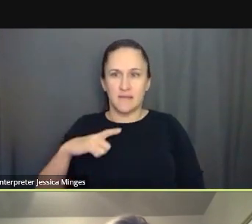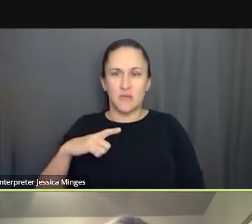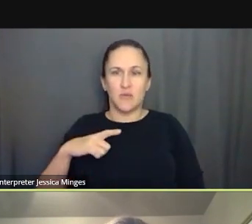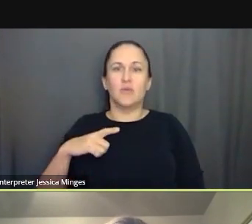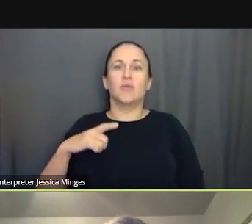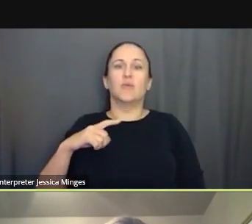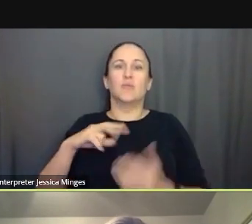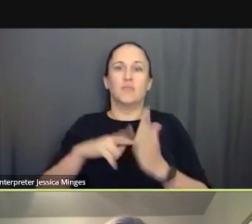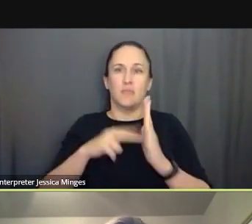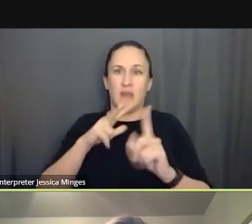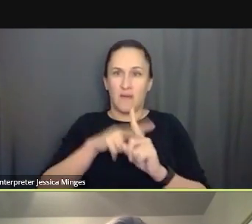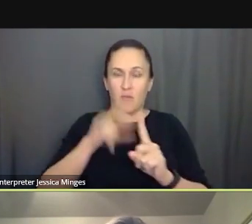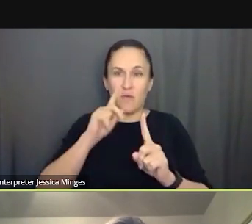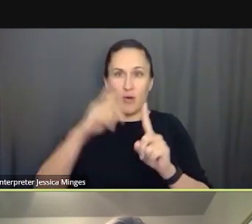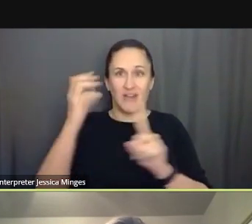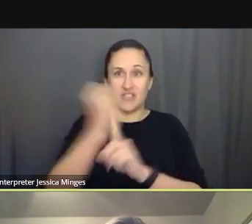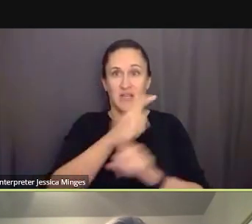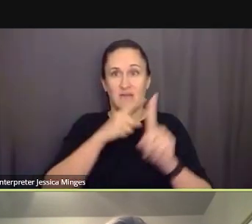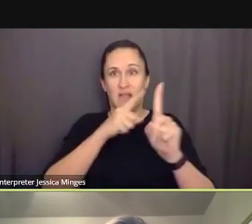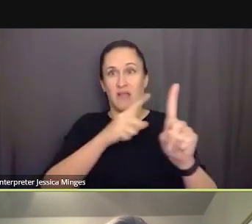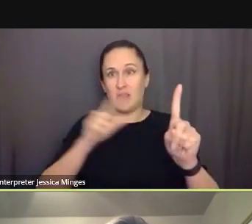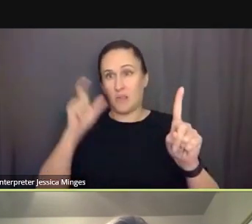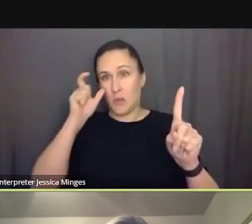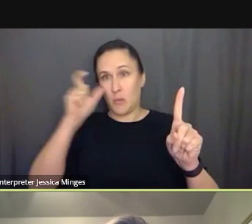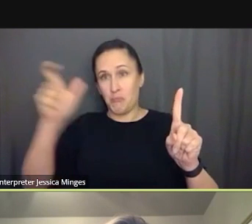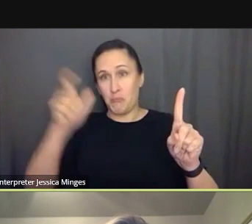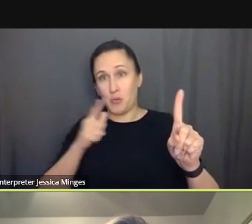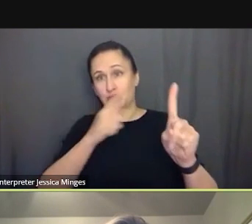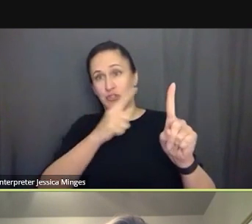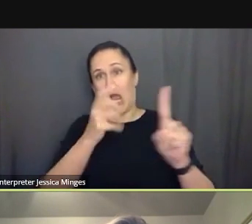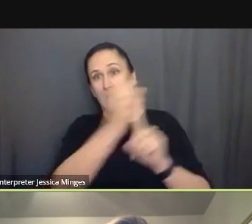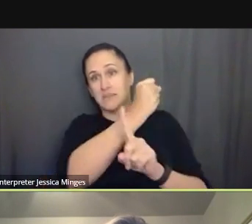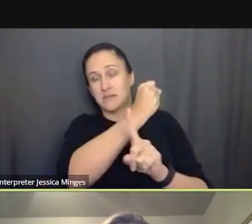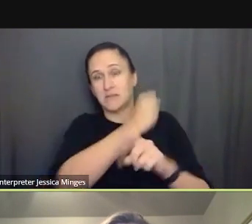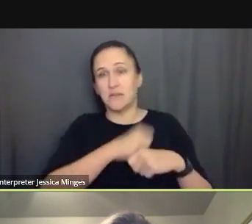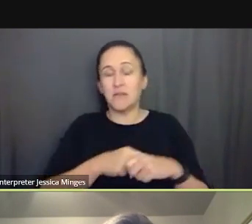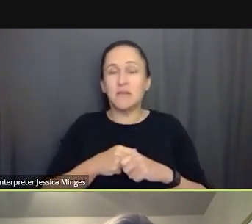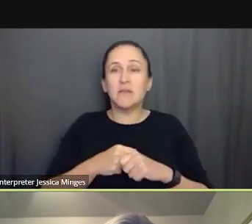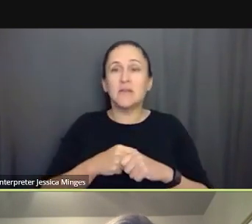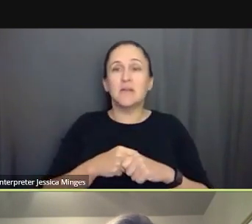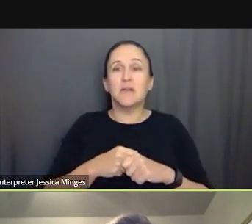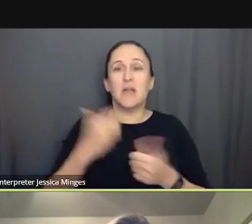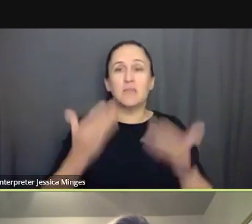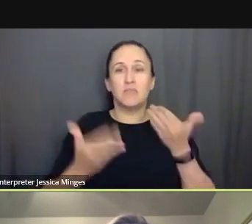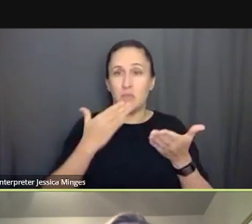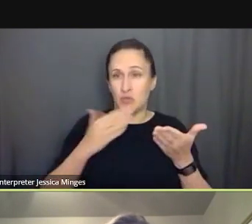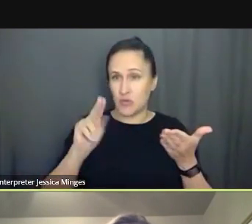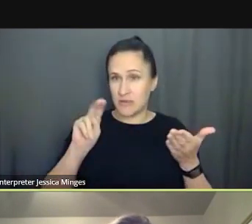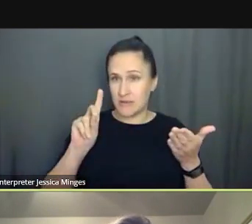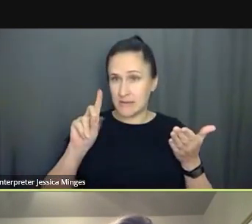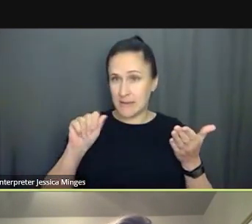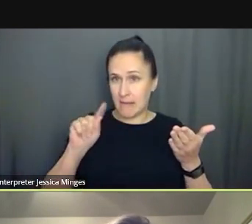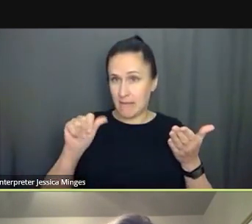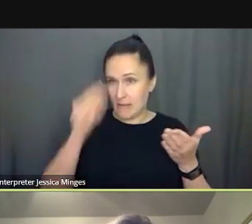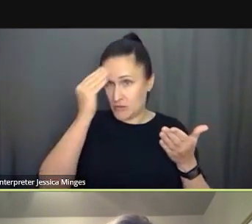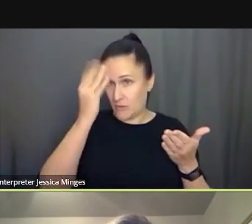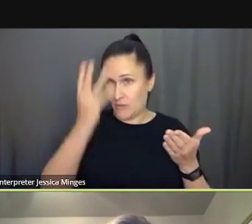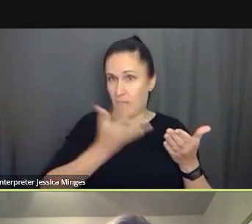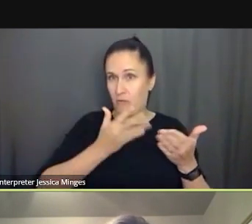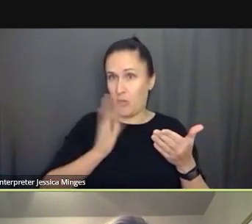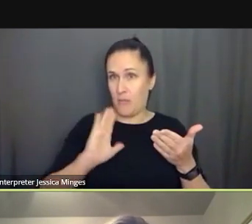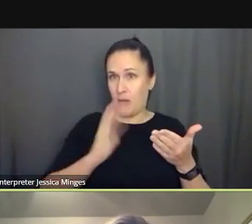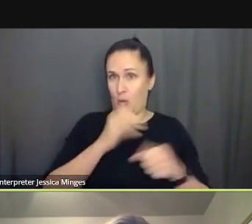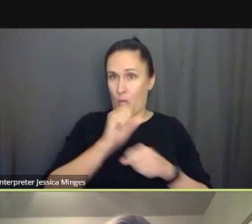achieve the moonshot, and might be a good data, if you will, to inform work going